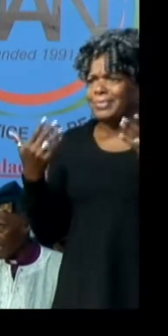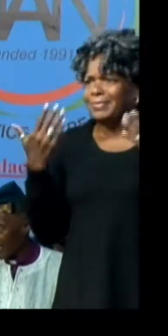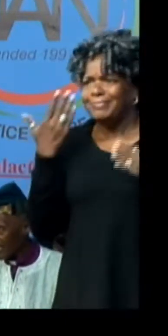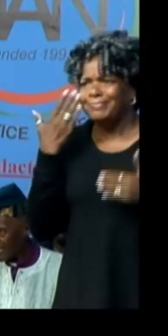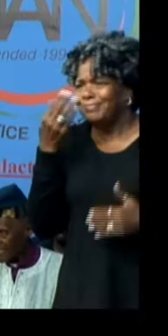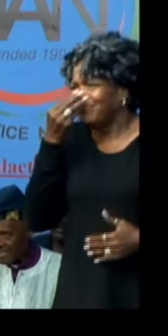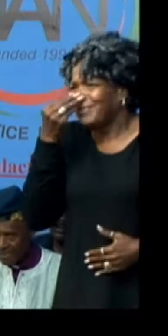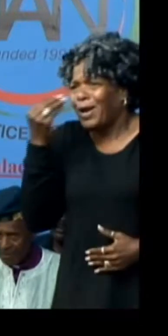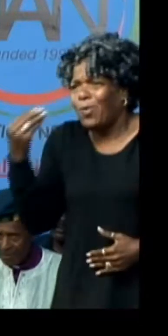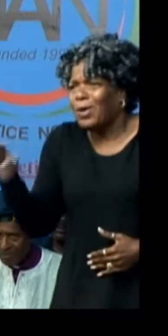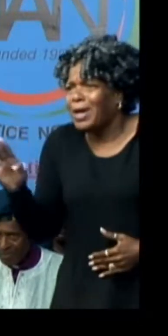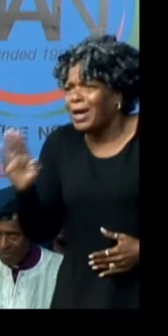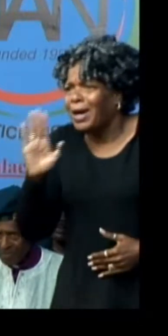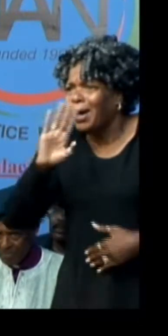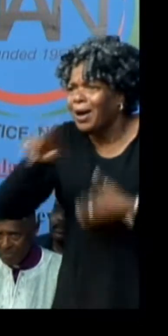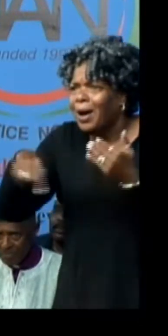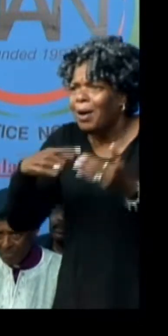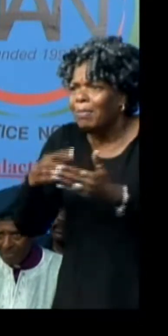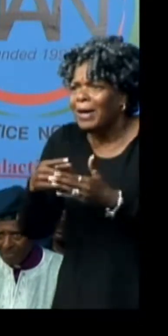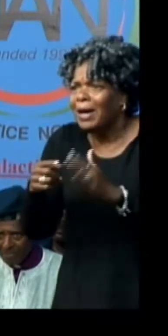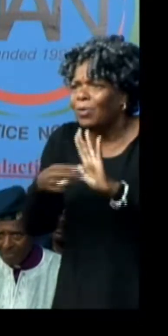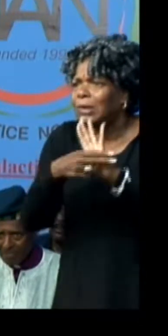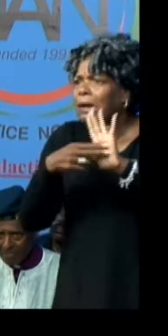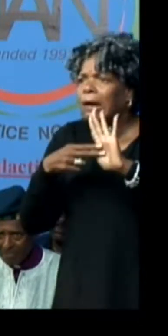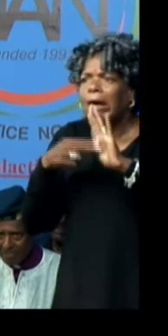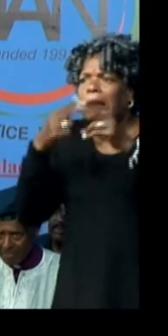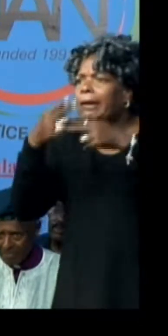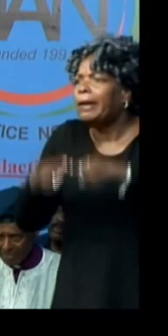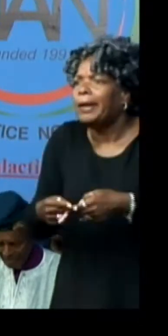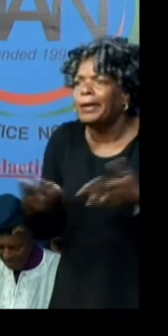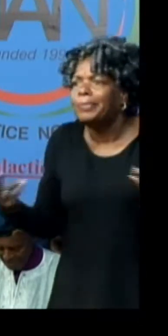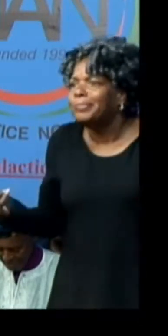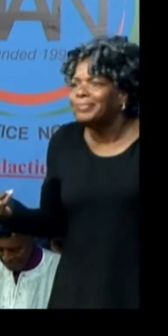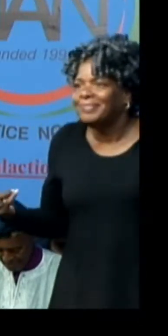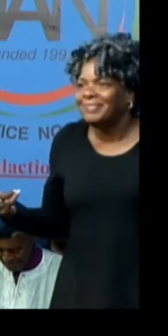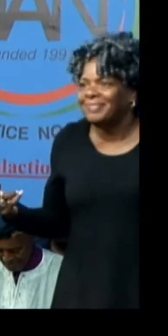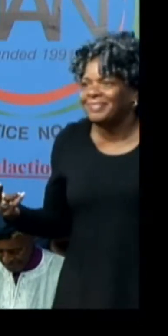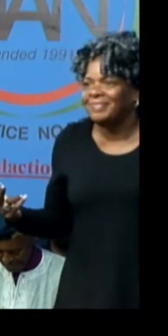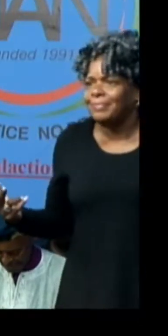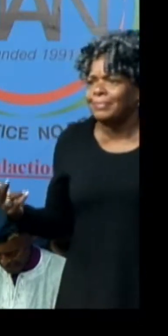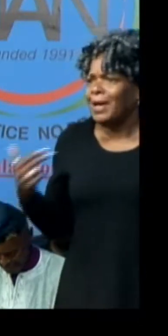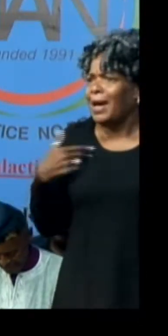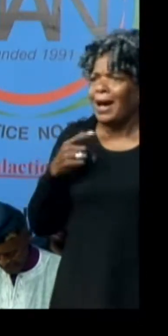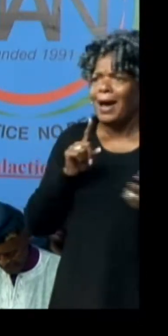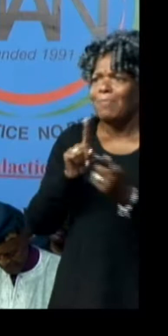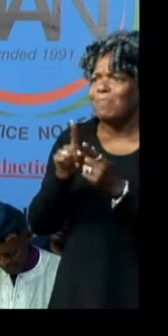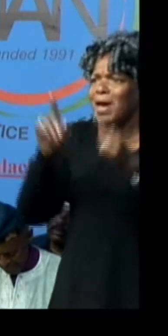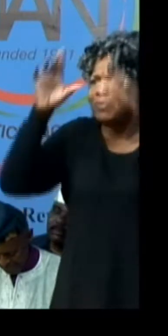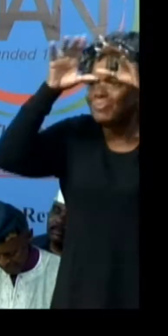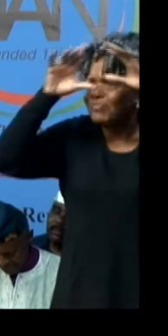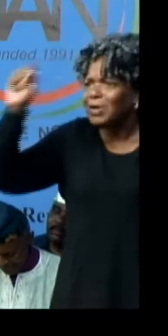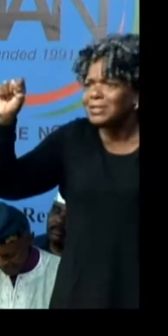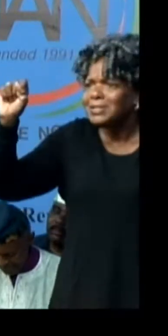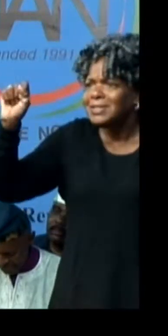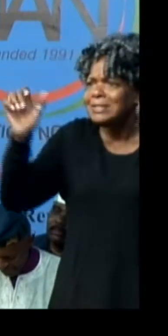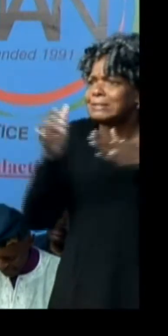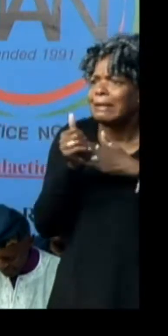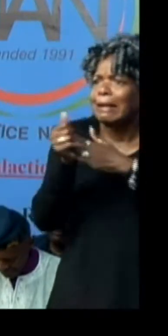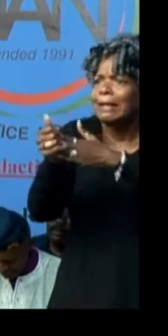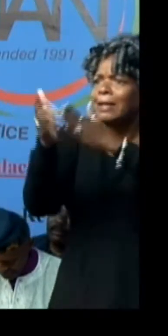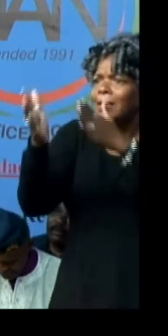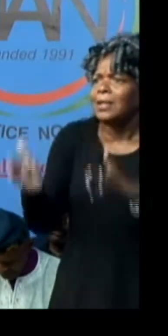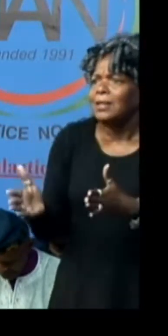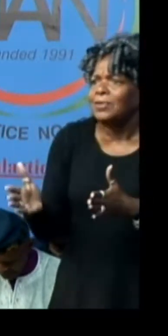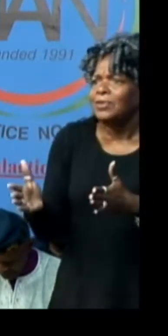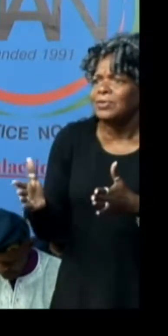title. I met presidents, head dictators, all of that. And